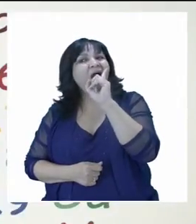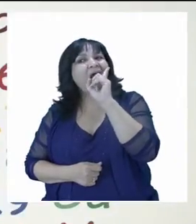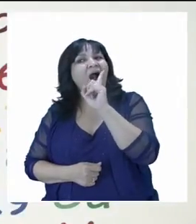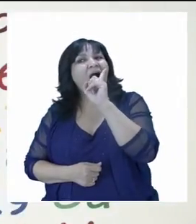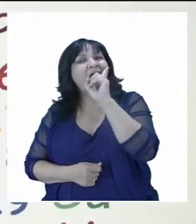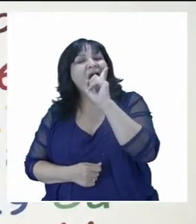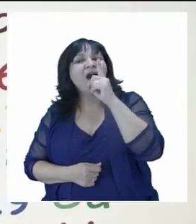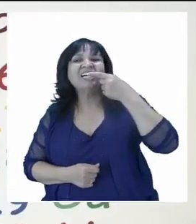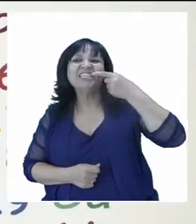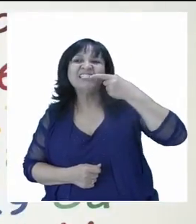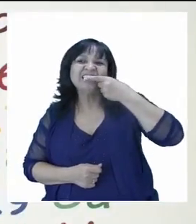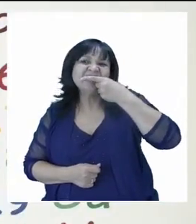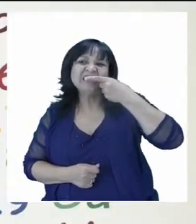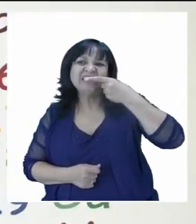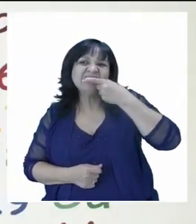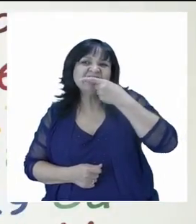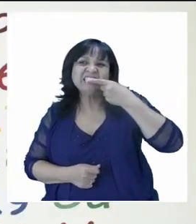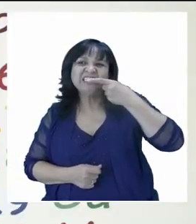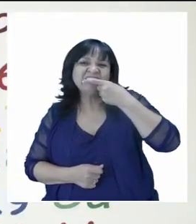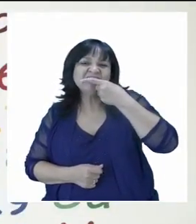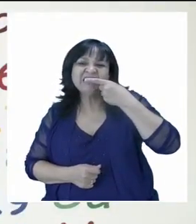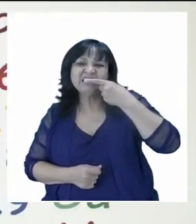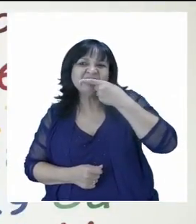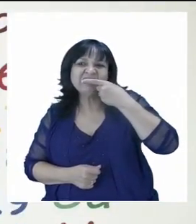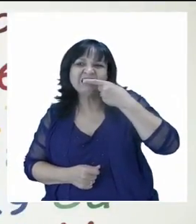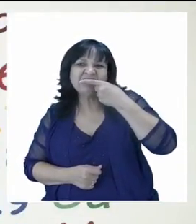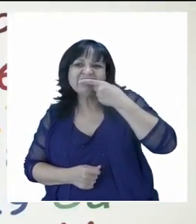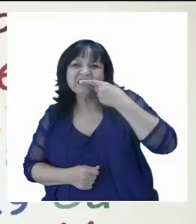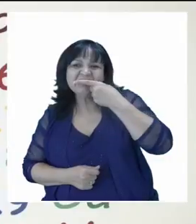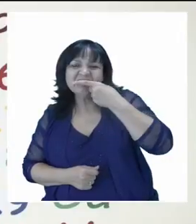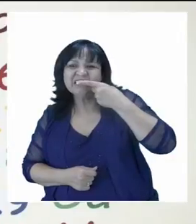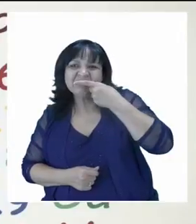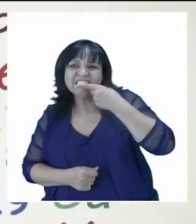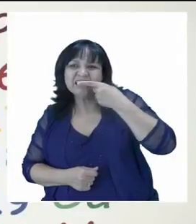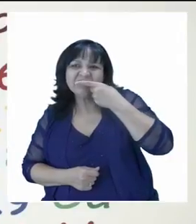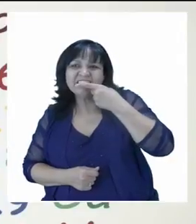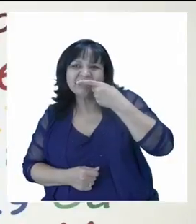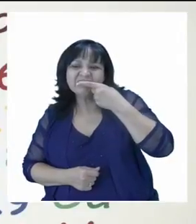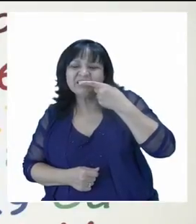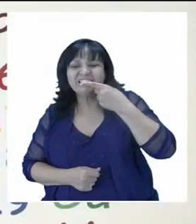Very good. In the front.